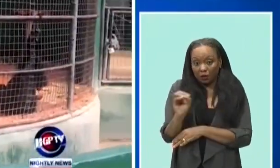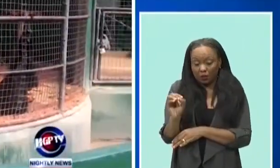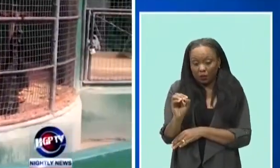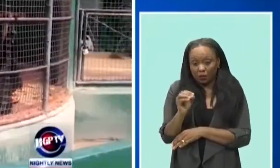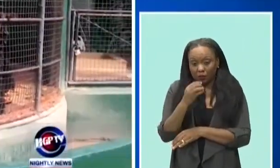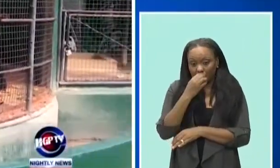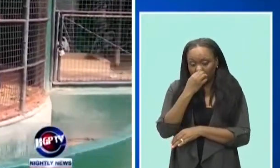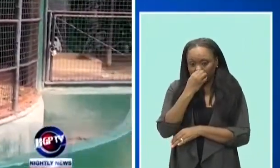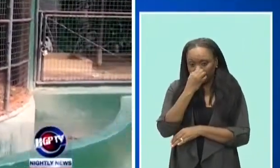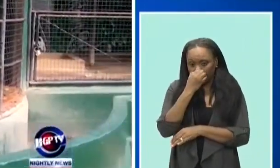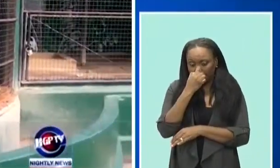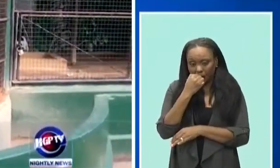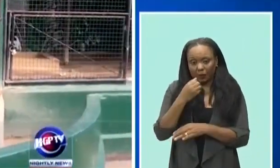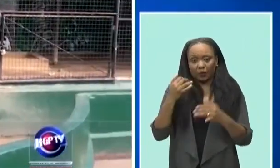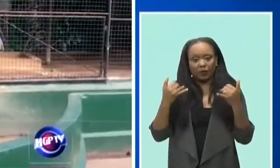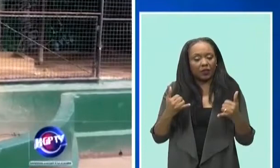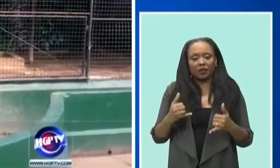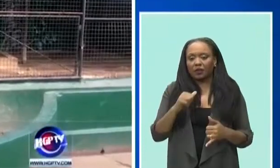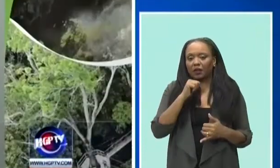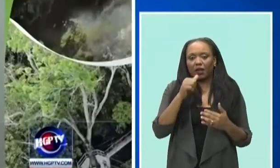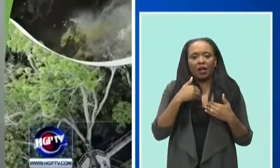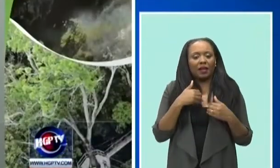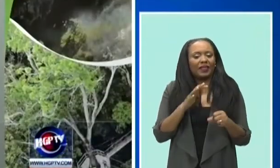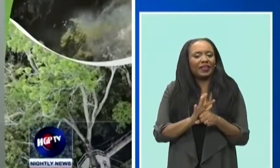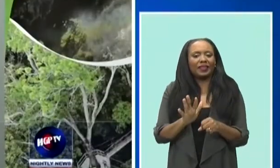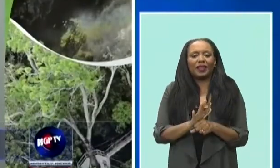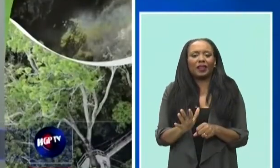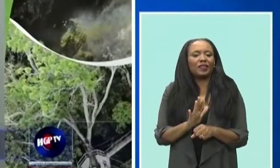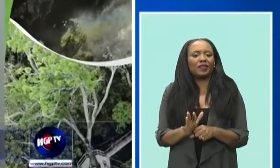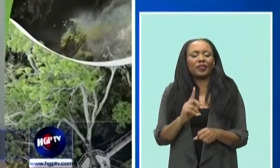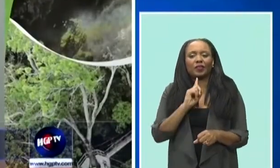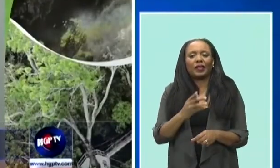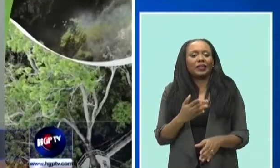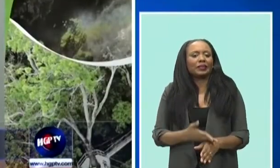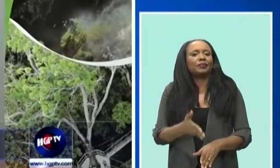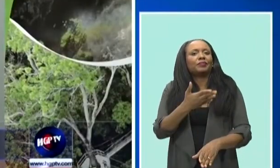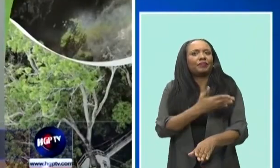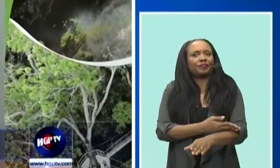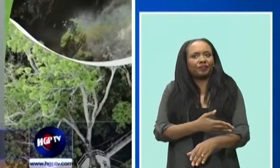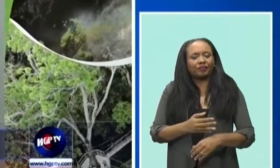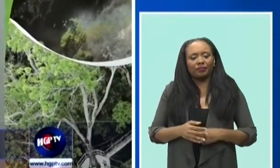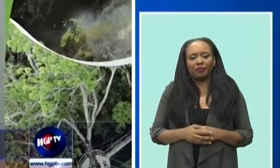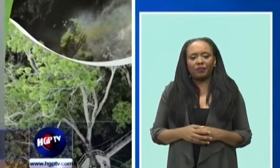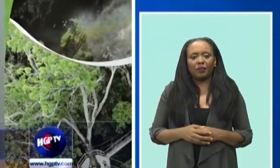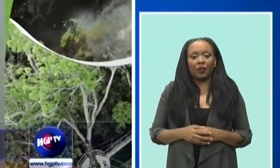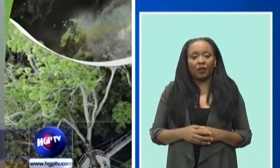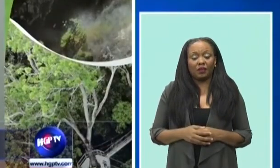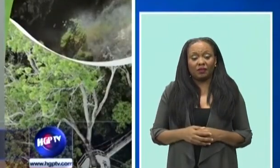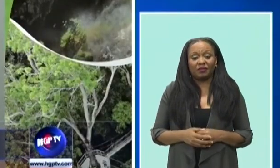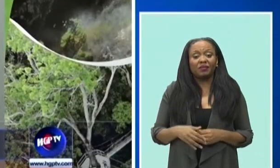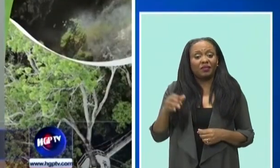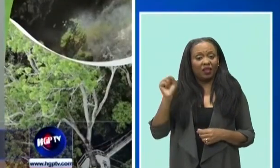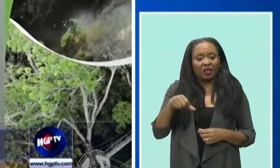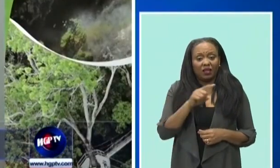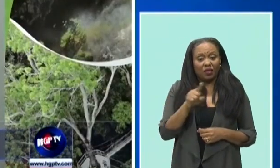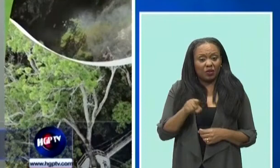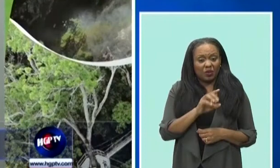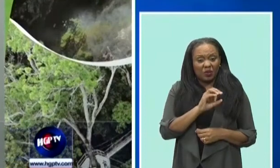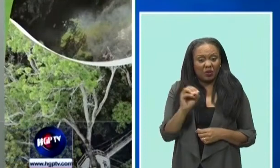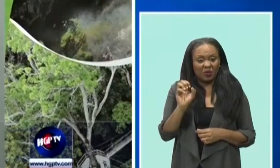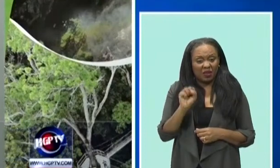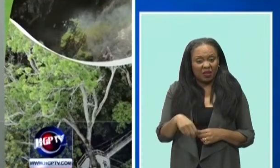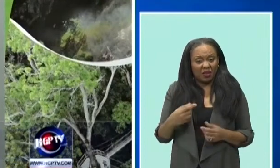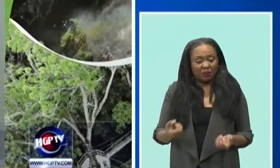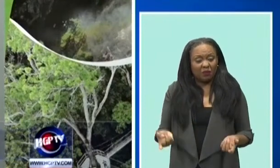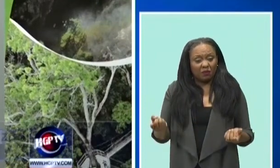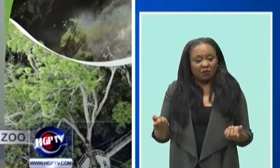the resources are currently unavailable. The current state of the zoo could be improved upon. I think what most people